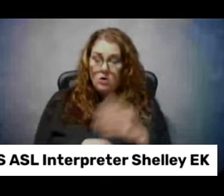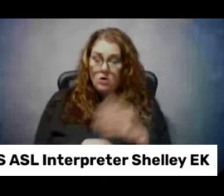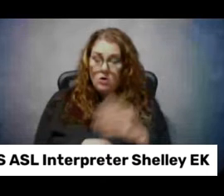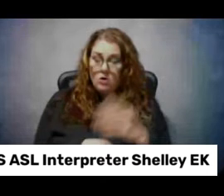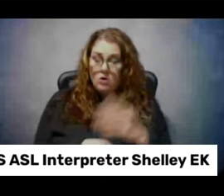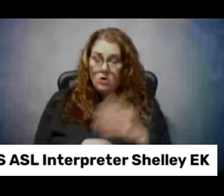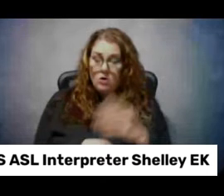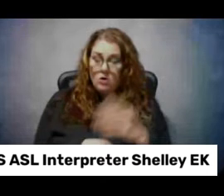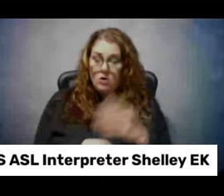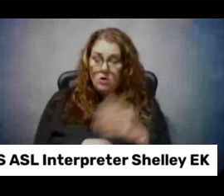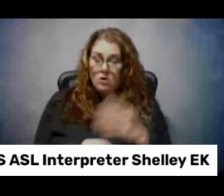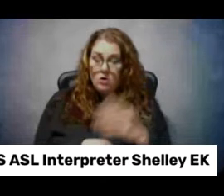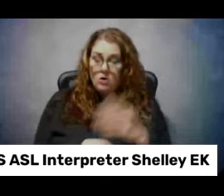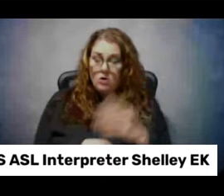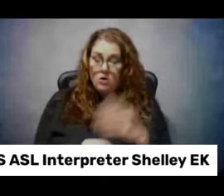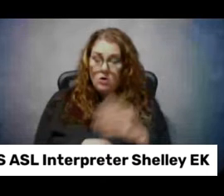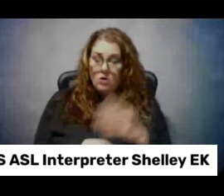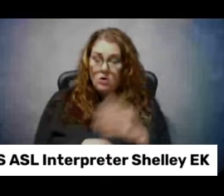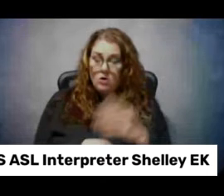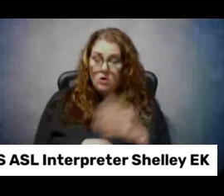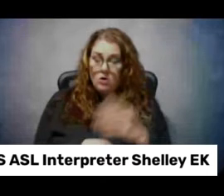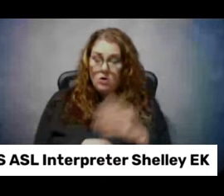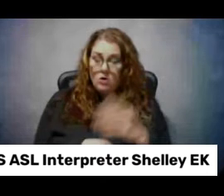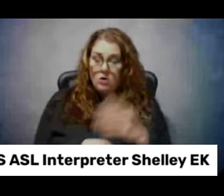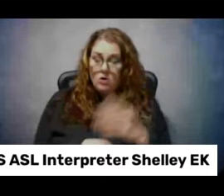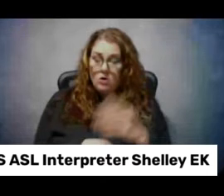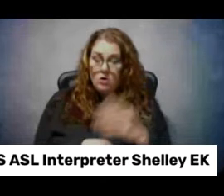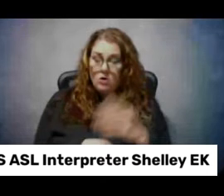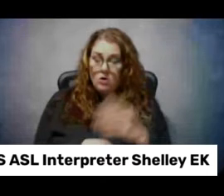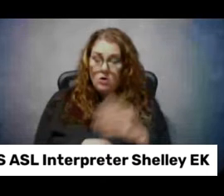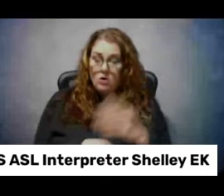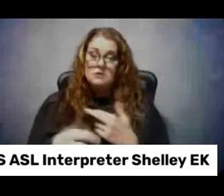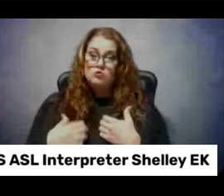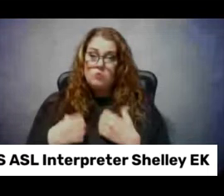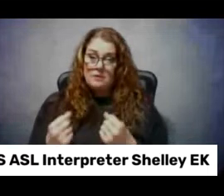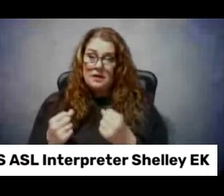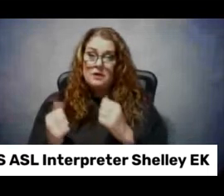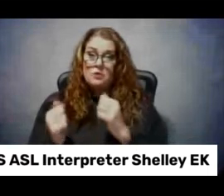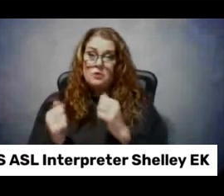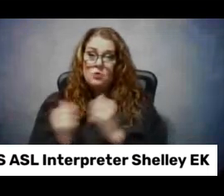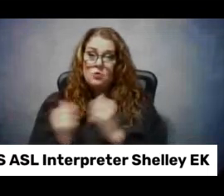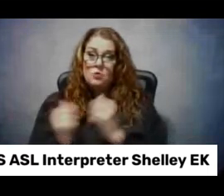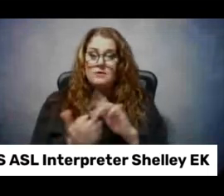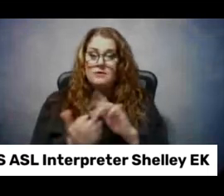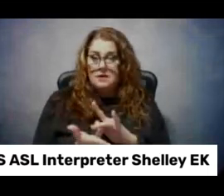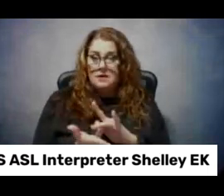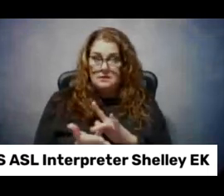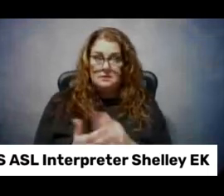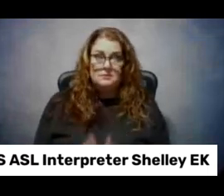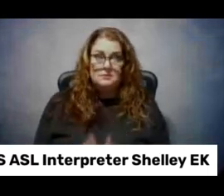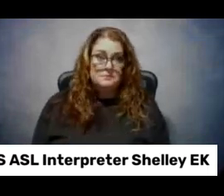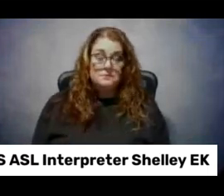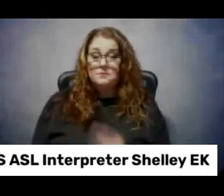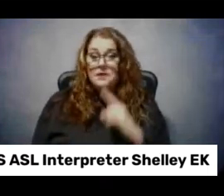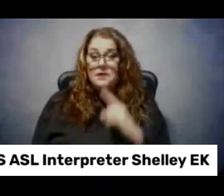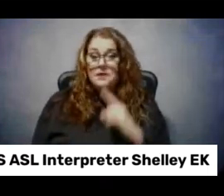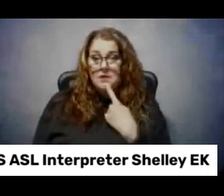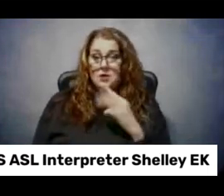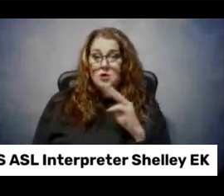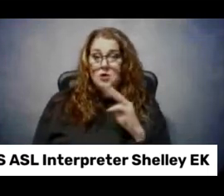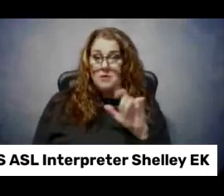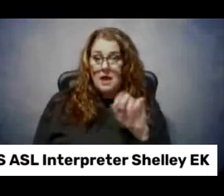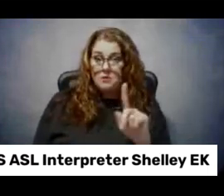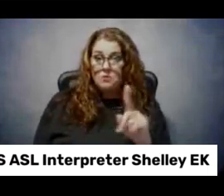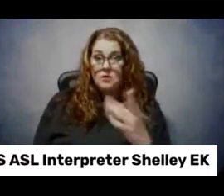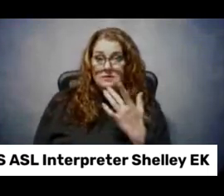diseases are often integrating this plant-based remedies alongside prescription medicines. So bitter melon is one case